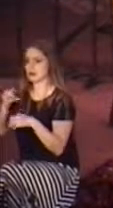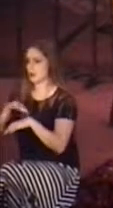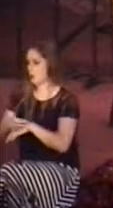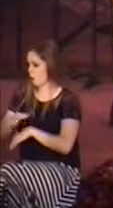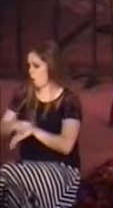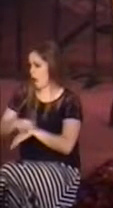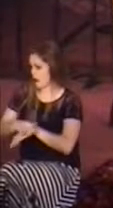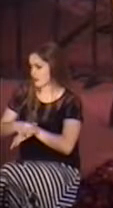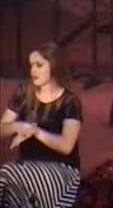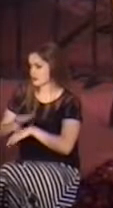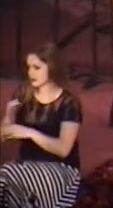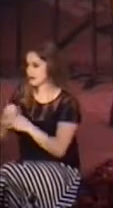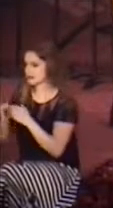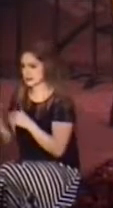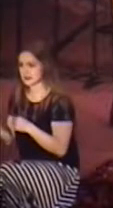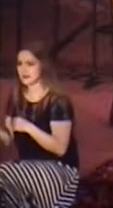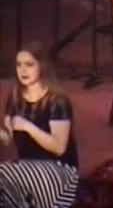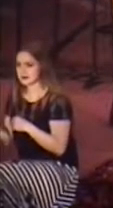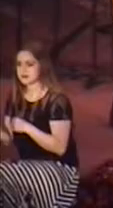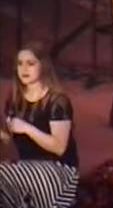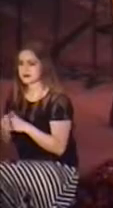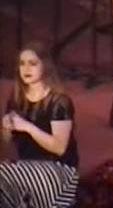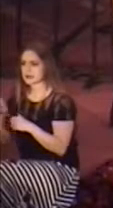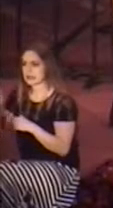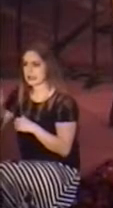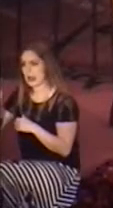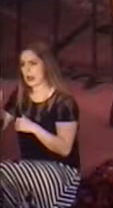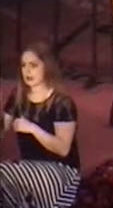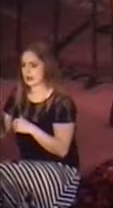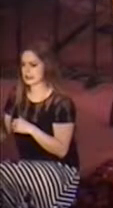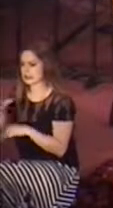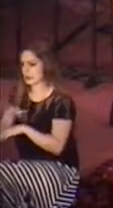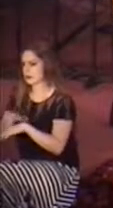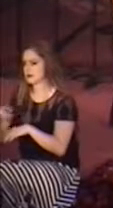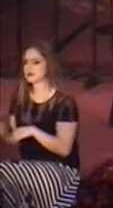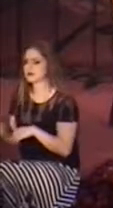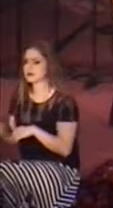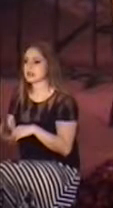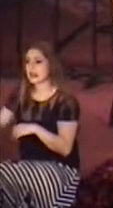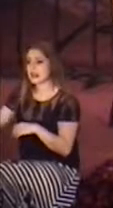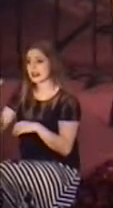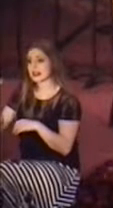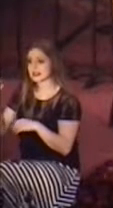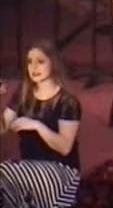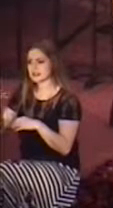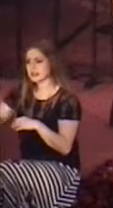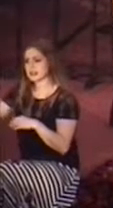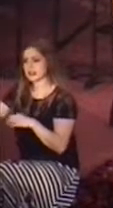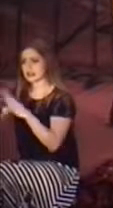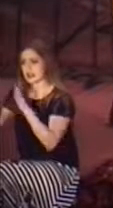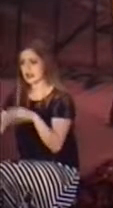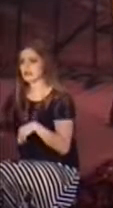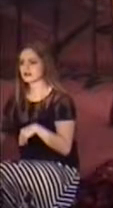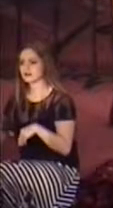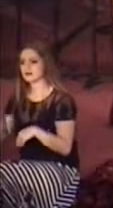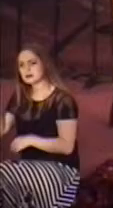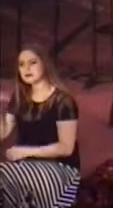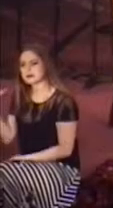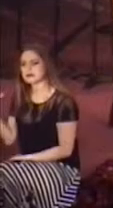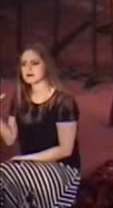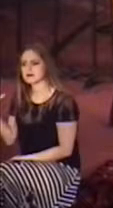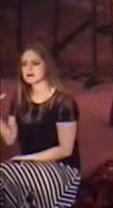Remember Timex? I don't know if they still make those or not. But lights outside around the house, you know, is Christmas. But